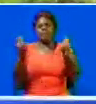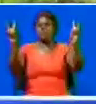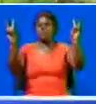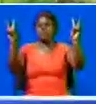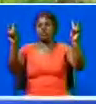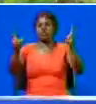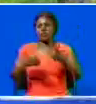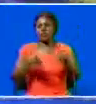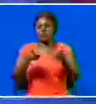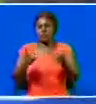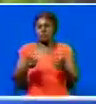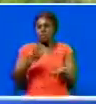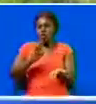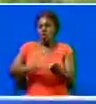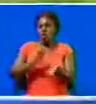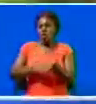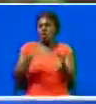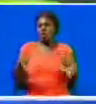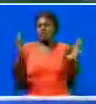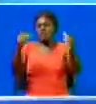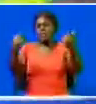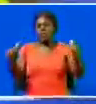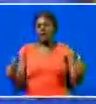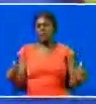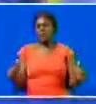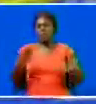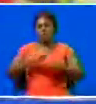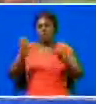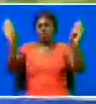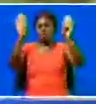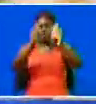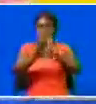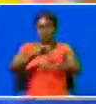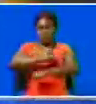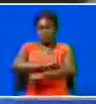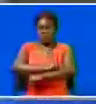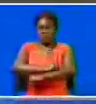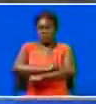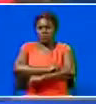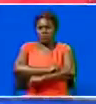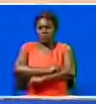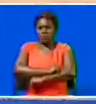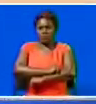school administration is yet to make a formal communication over the closure.